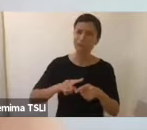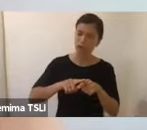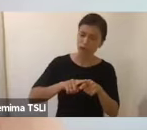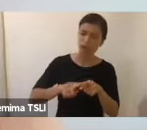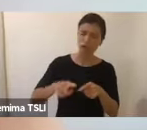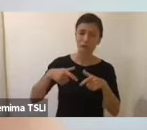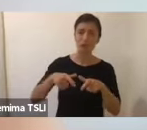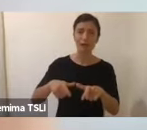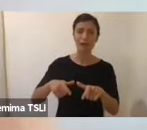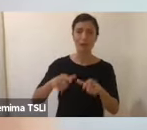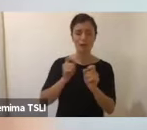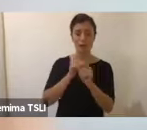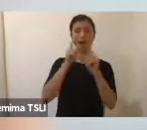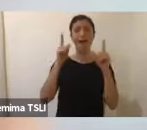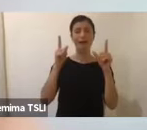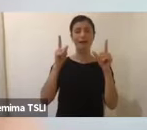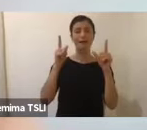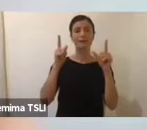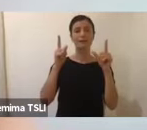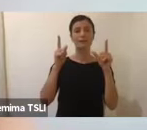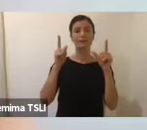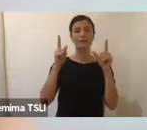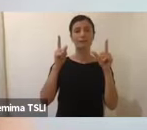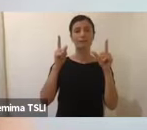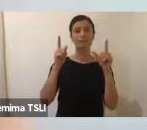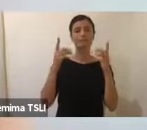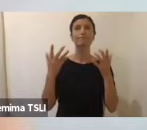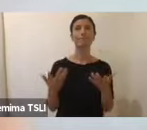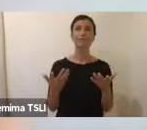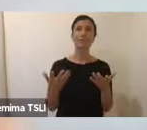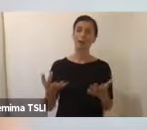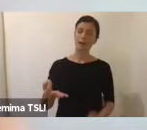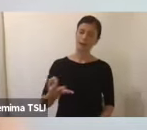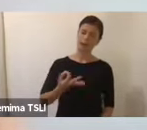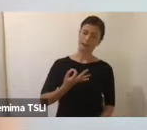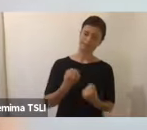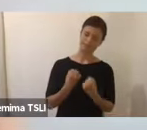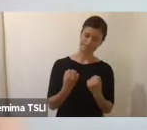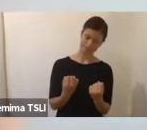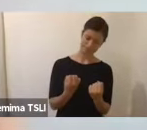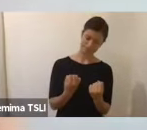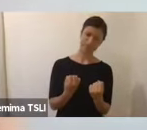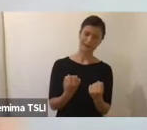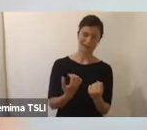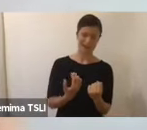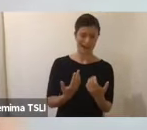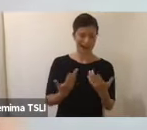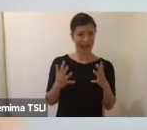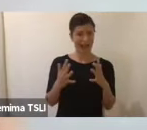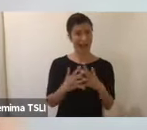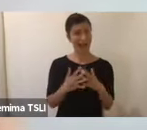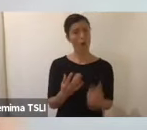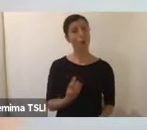so knowing that I asked myself the question how might I be contributing to a culture in the sangha